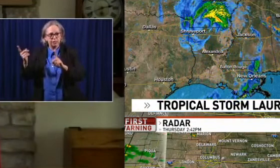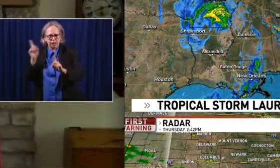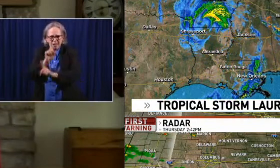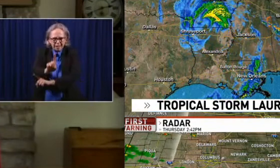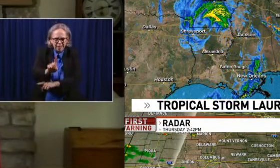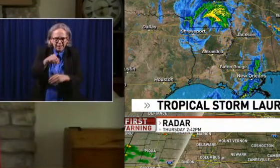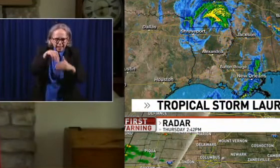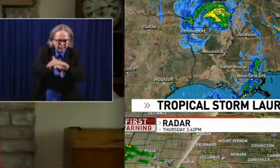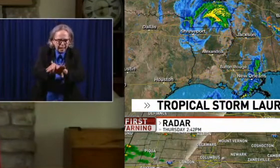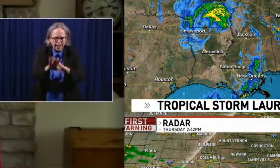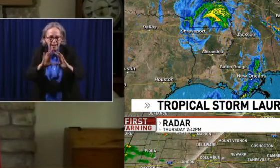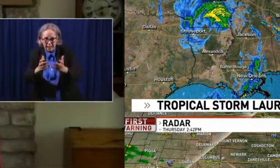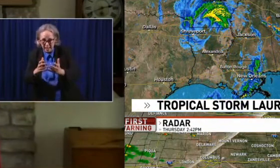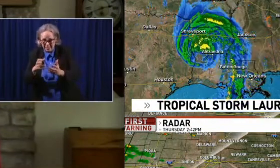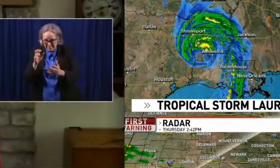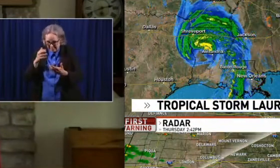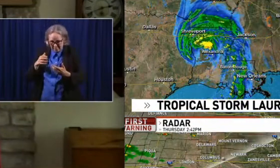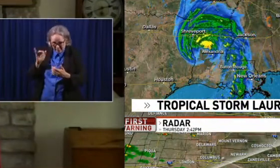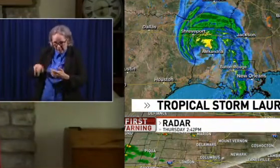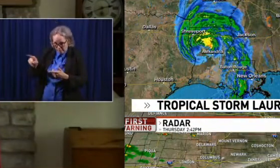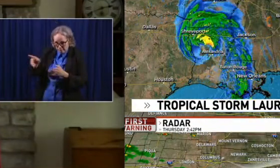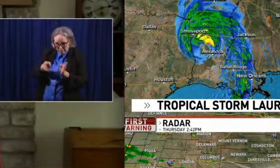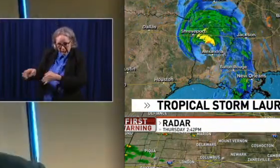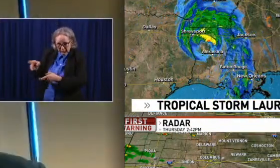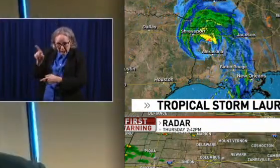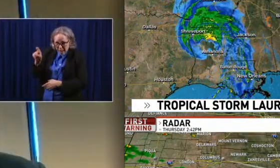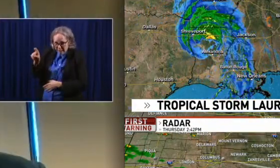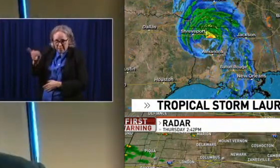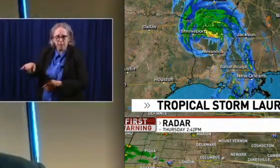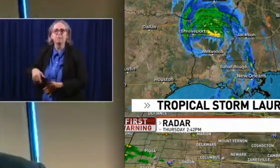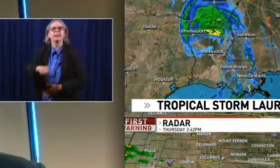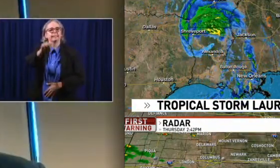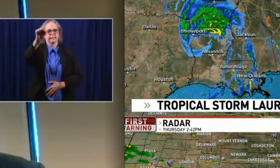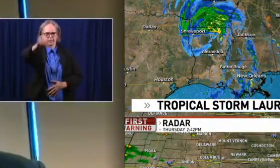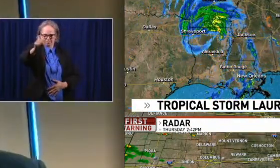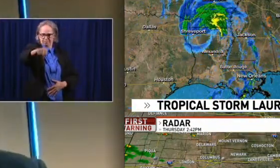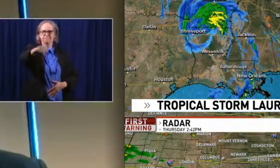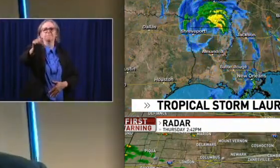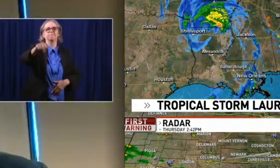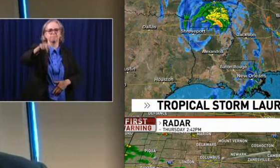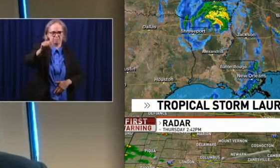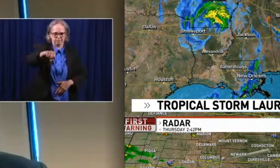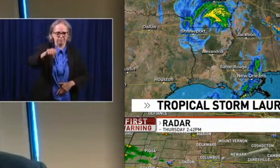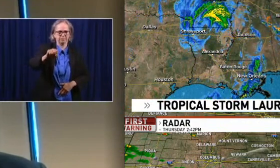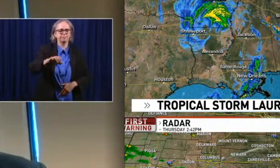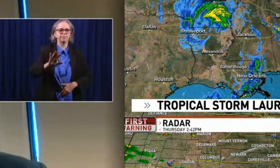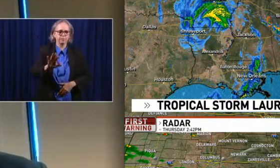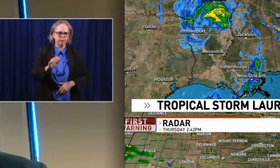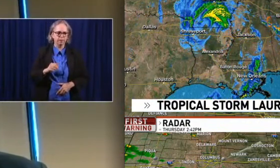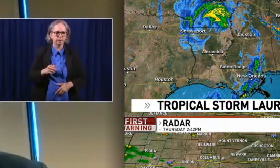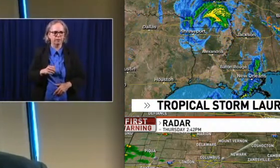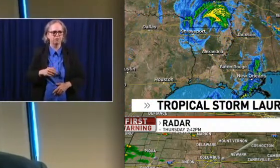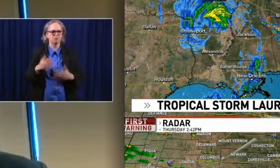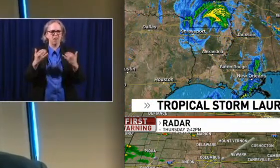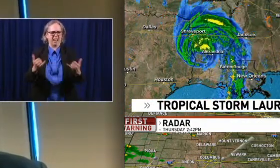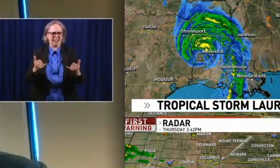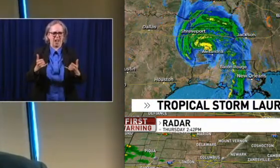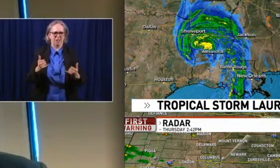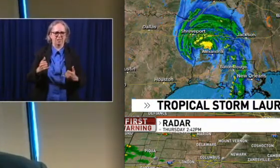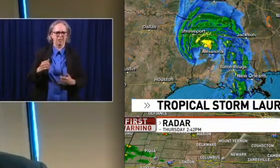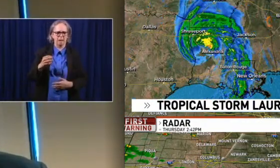going to be able to bring some people in? Yes. And in fact, our idea, quite honestly, right now, Mr. Governor, we're at about